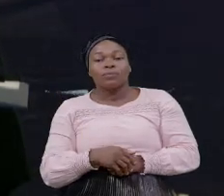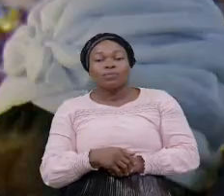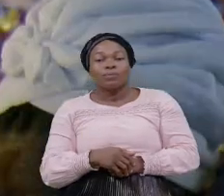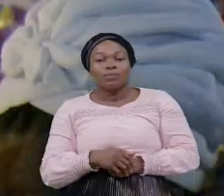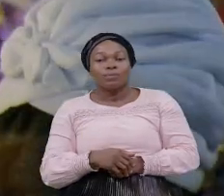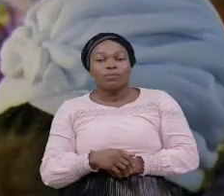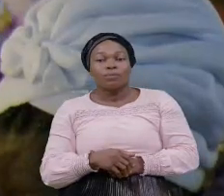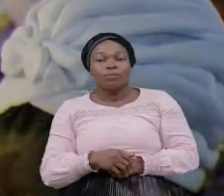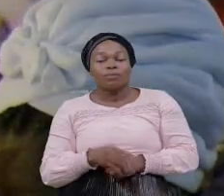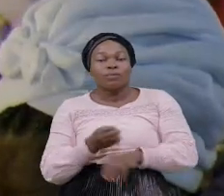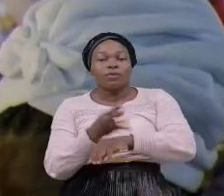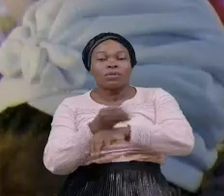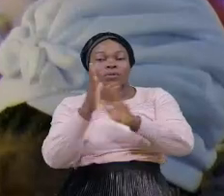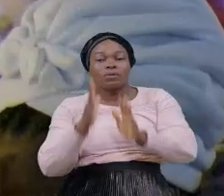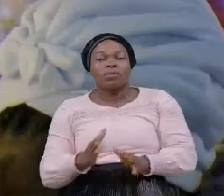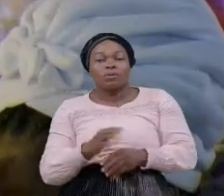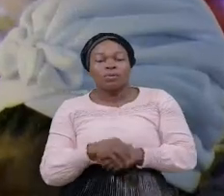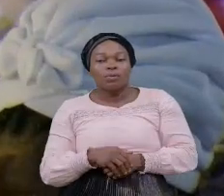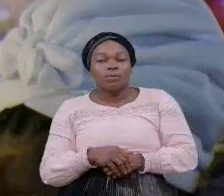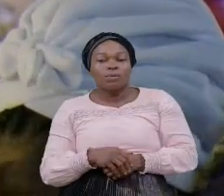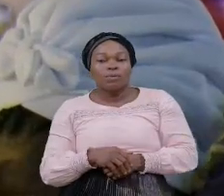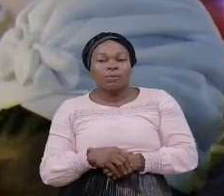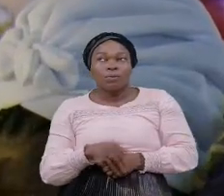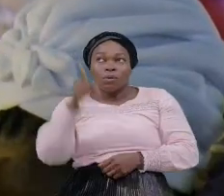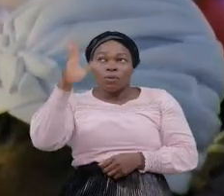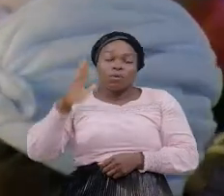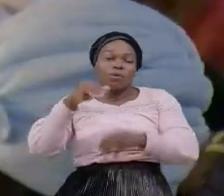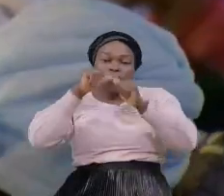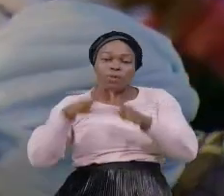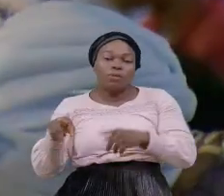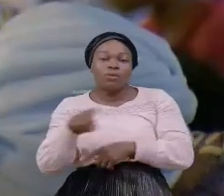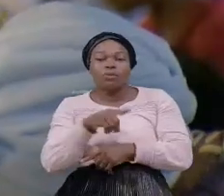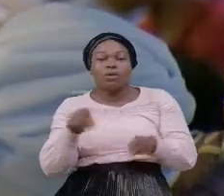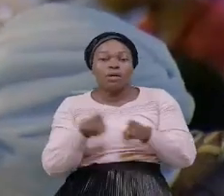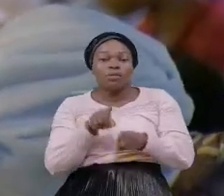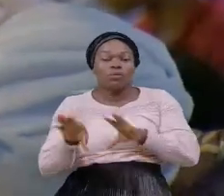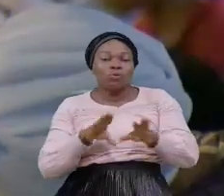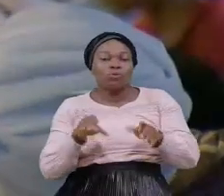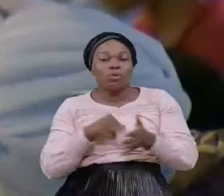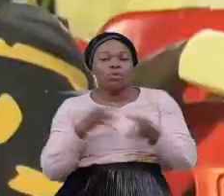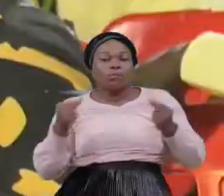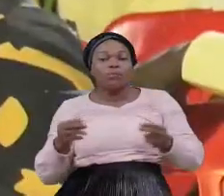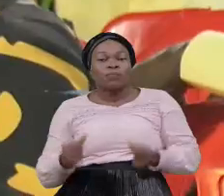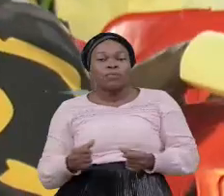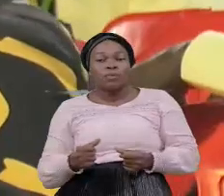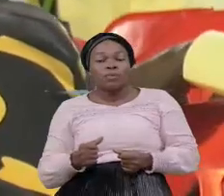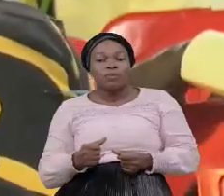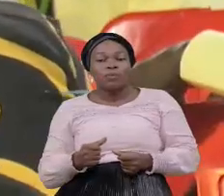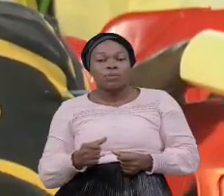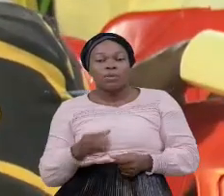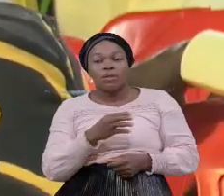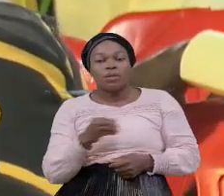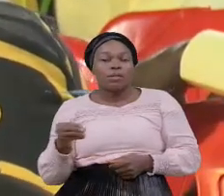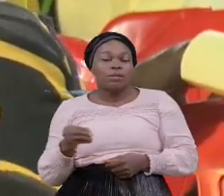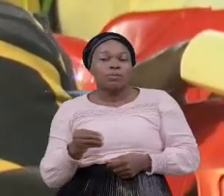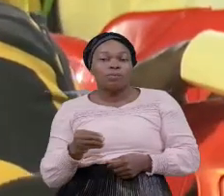Counselors, God bless you. Let's do that smartly. Please, if they have not reached you, maybe they have passed you, please just wave